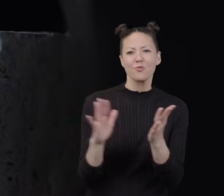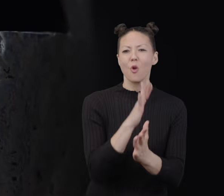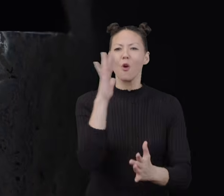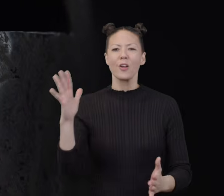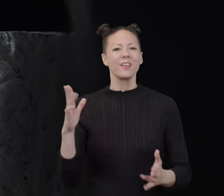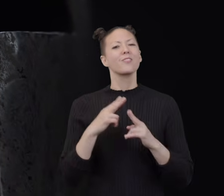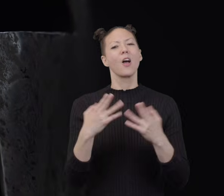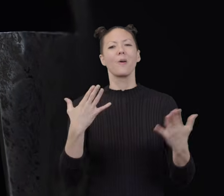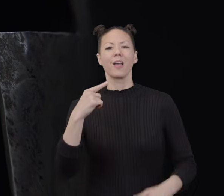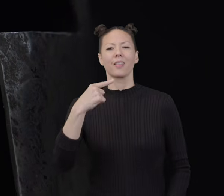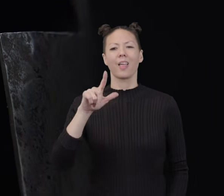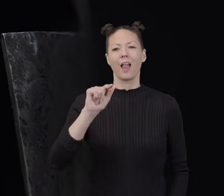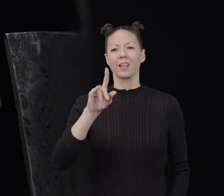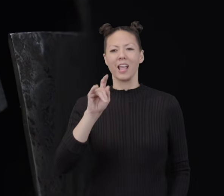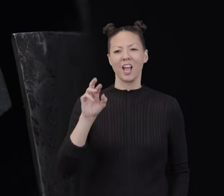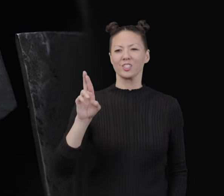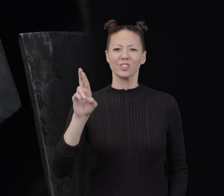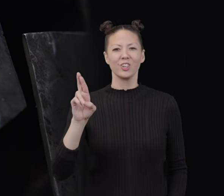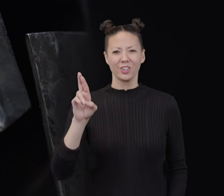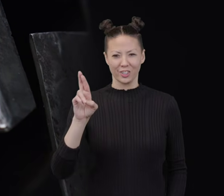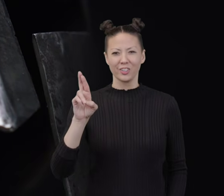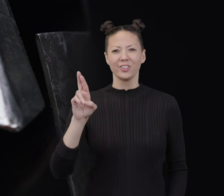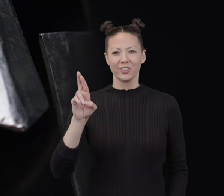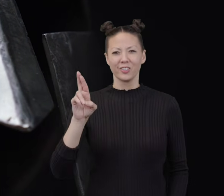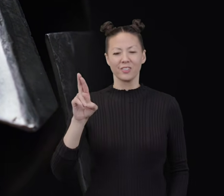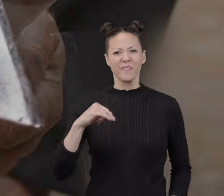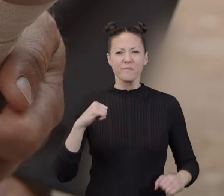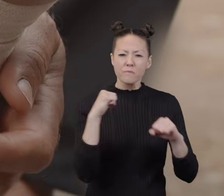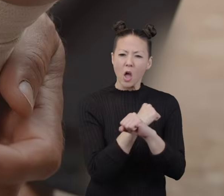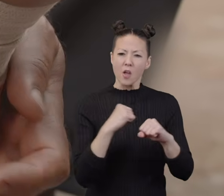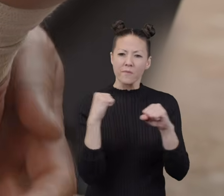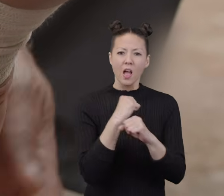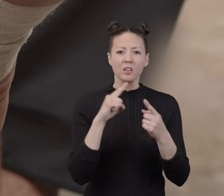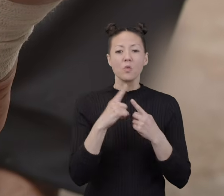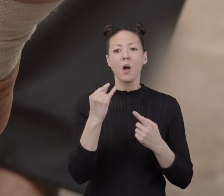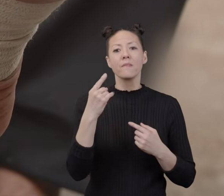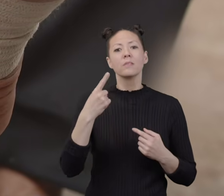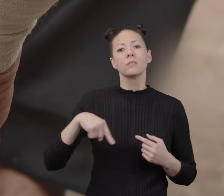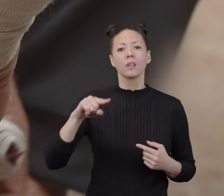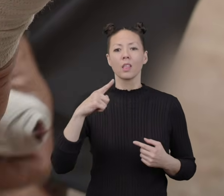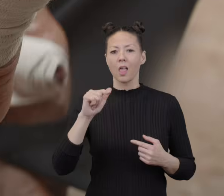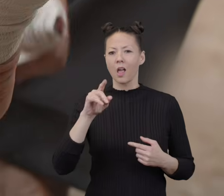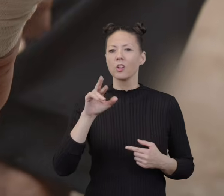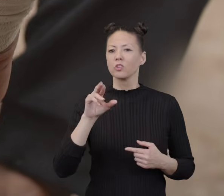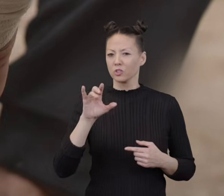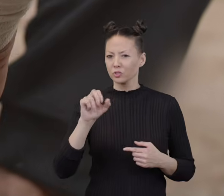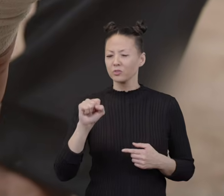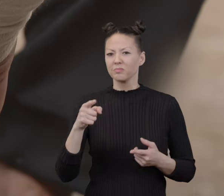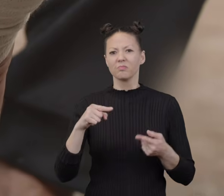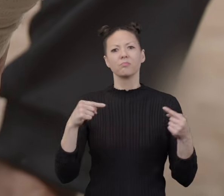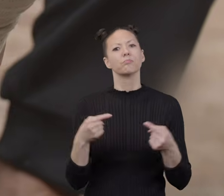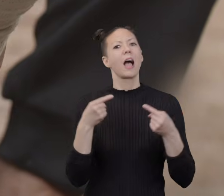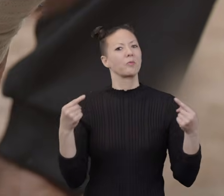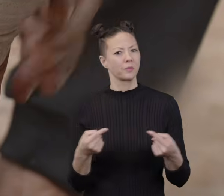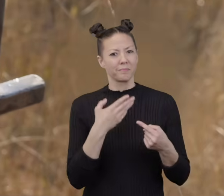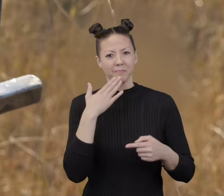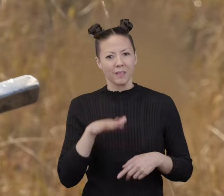well as the glory of being called a gladiator. They fought until one of the gladiators was badly